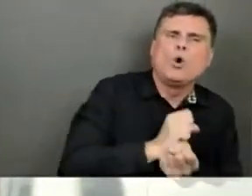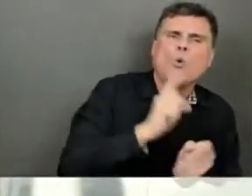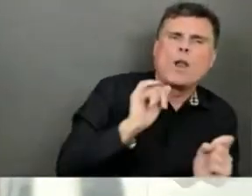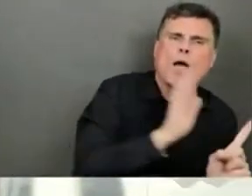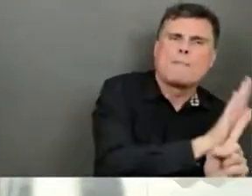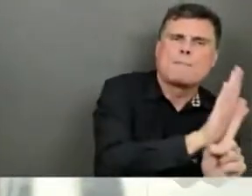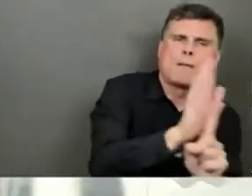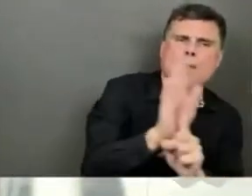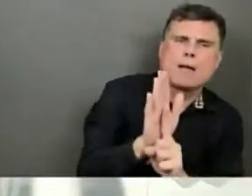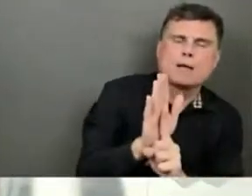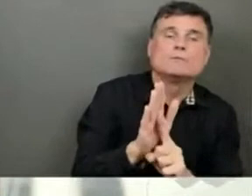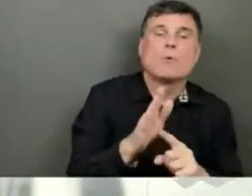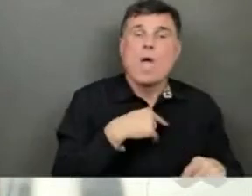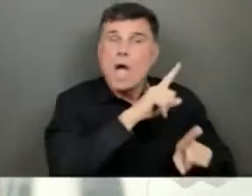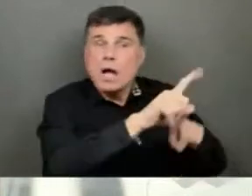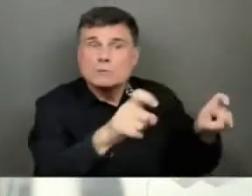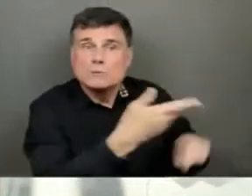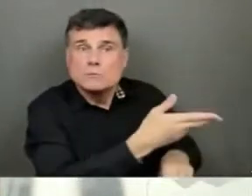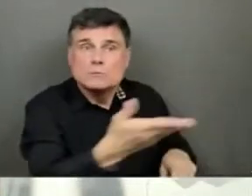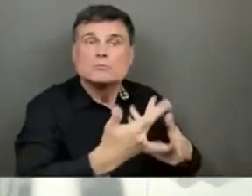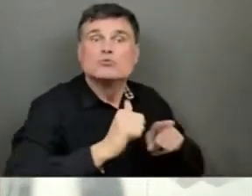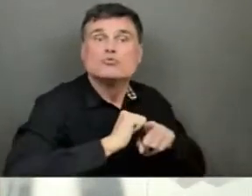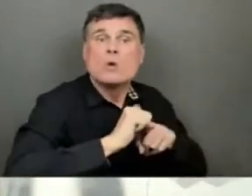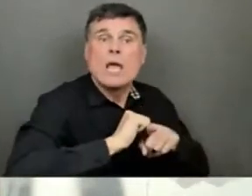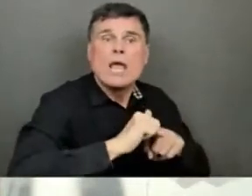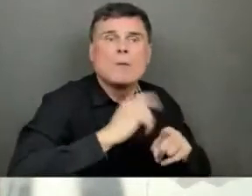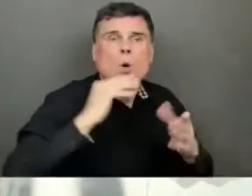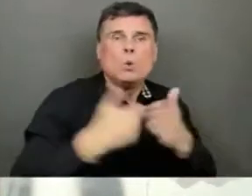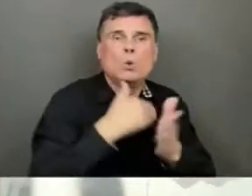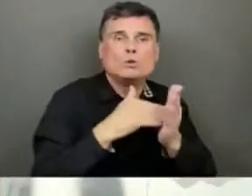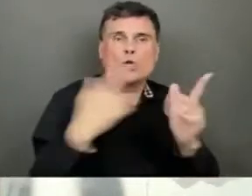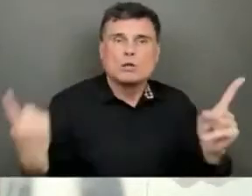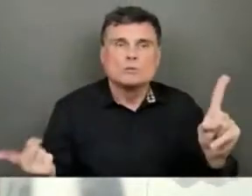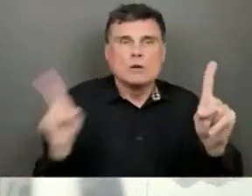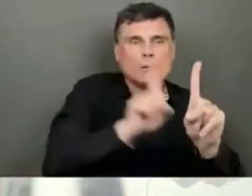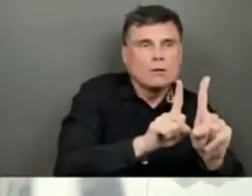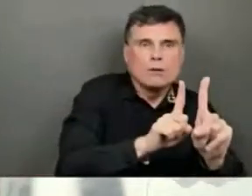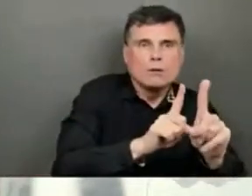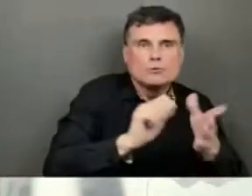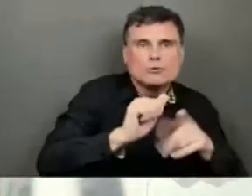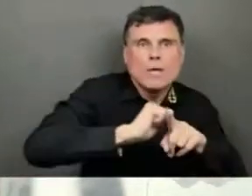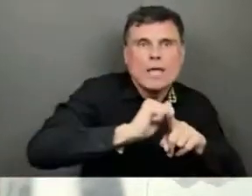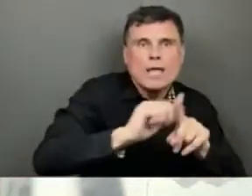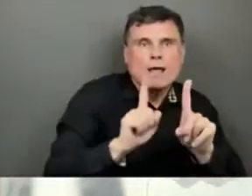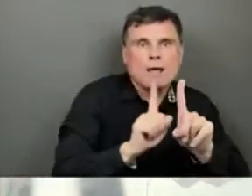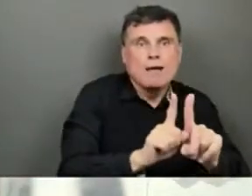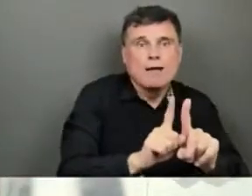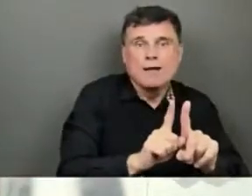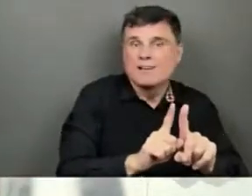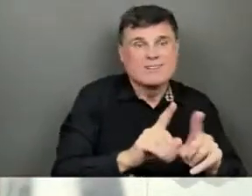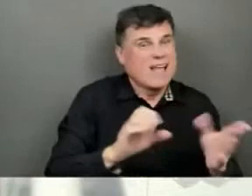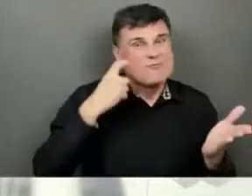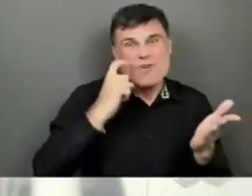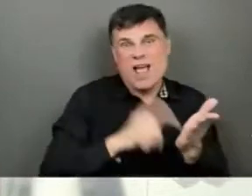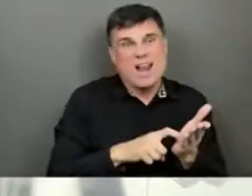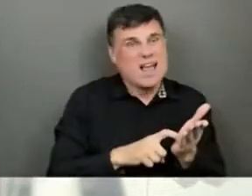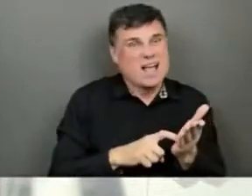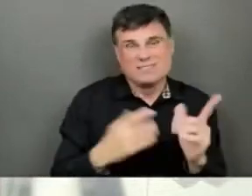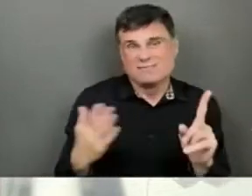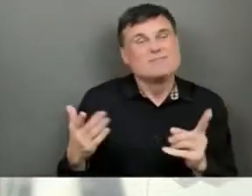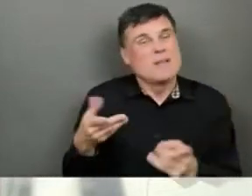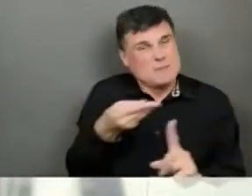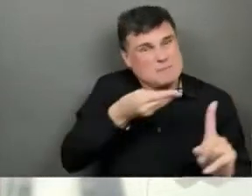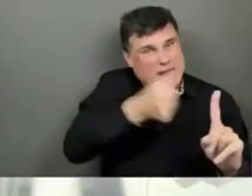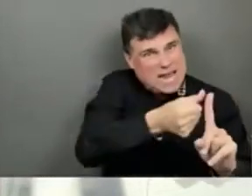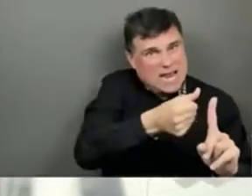new family doctors and to supervise more new family doctors. We have to recognize that in training. Finally, I'd say, because there's questions earlier